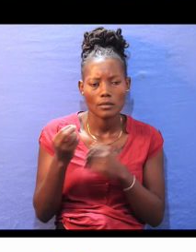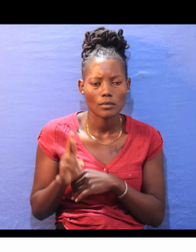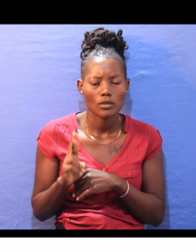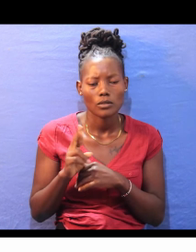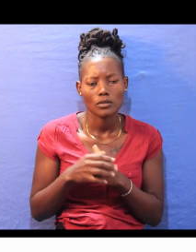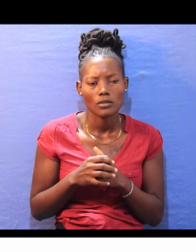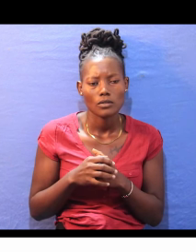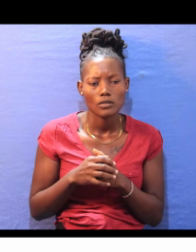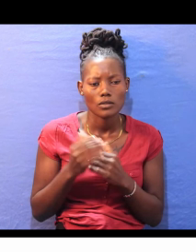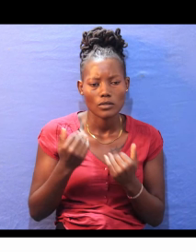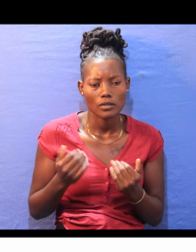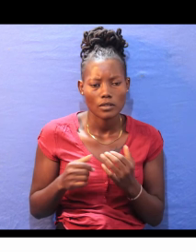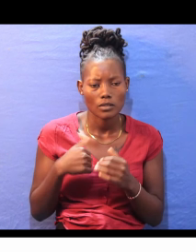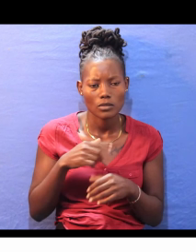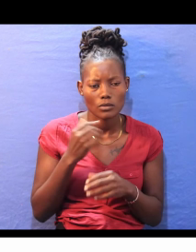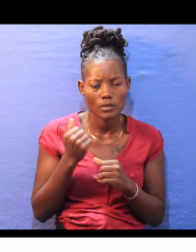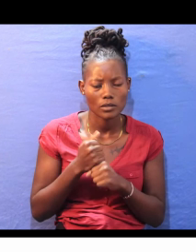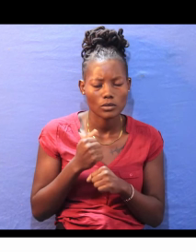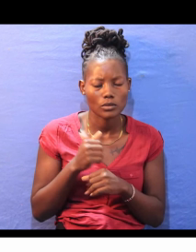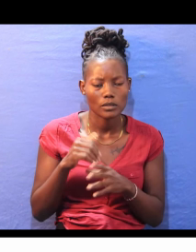fact things we do in sport.